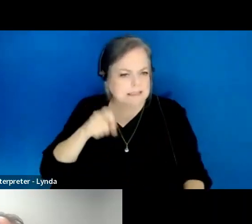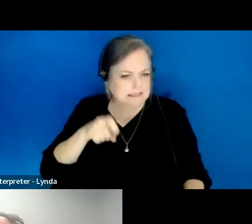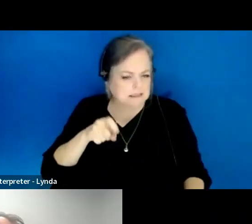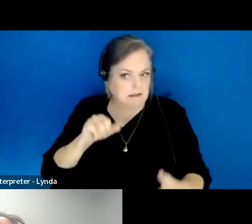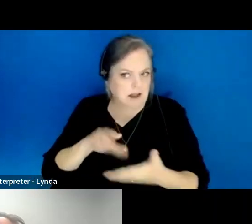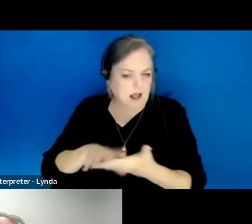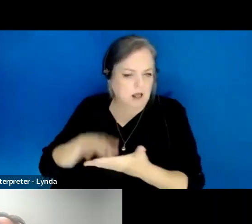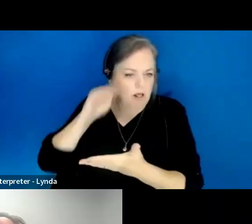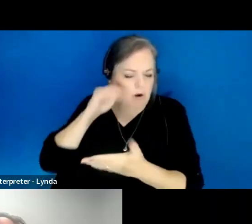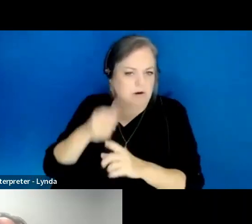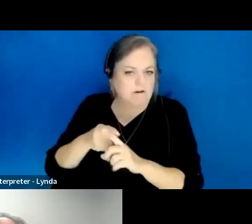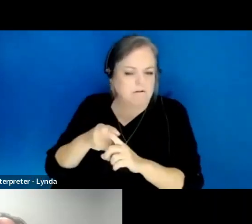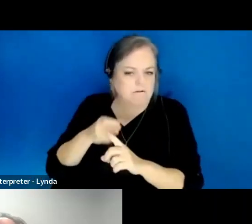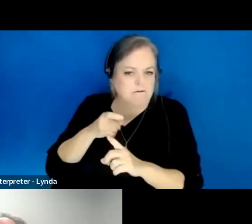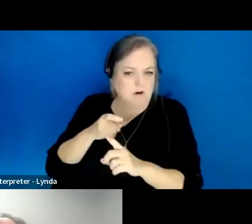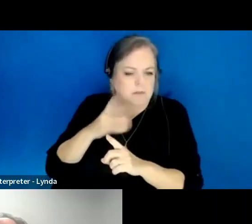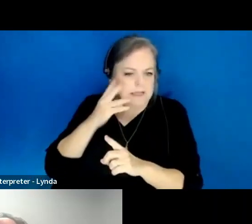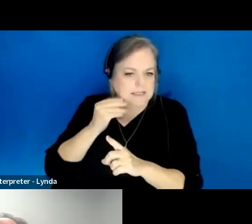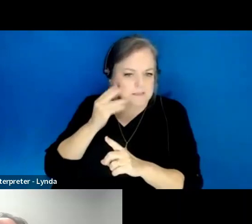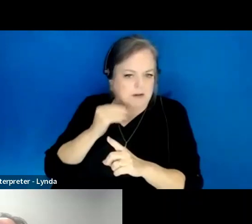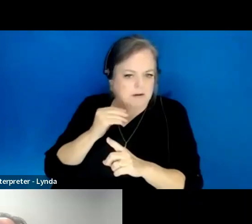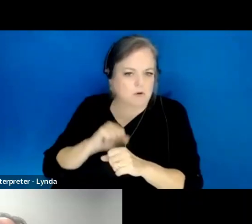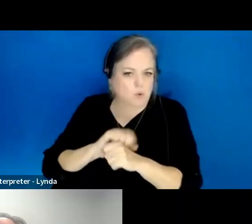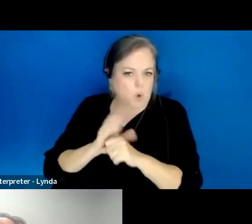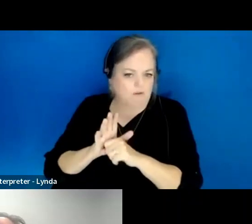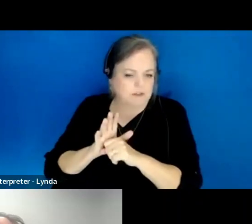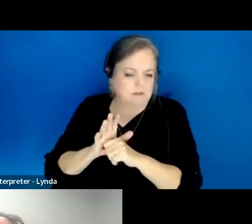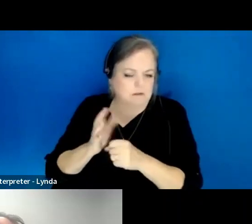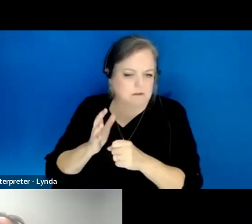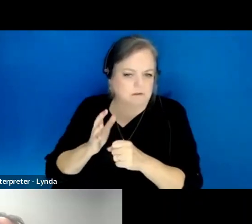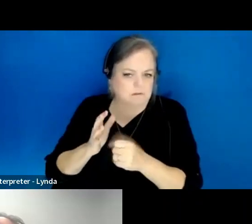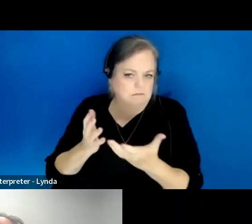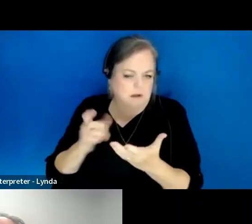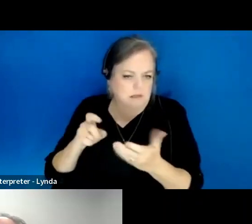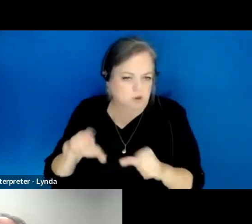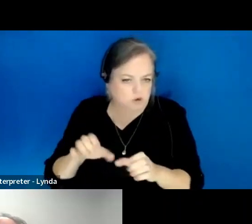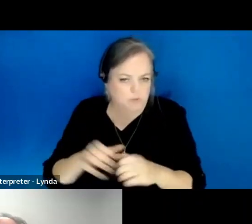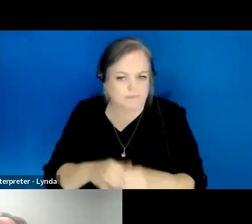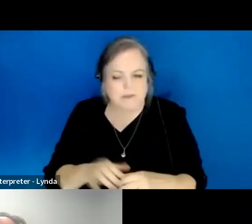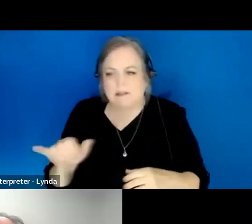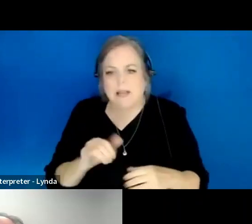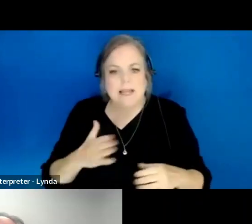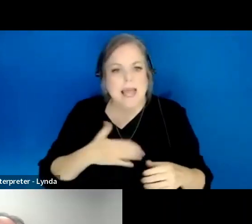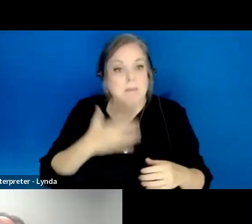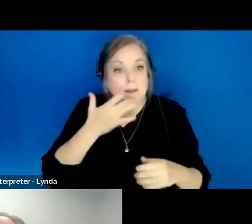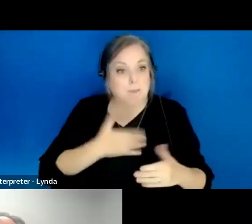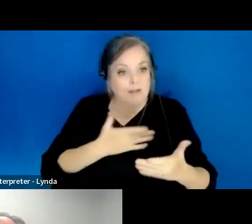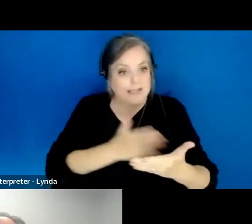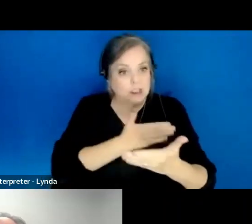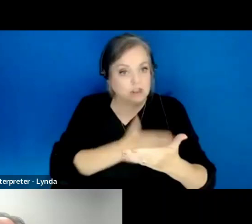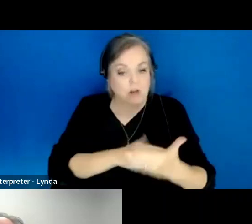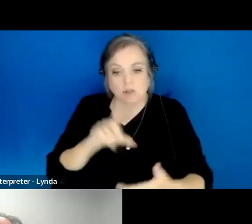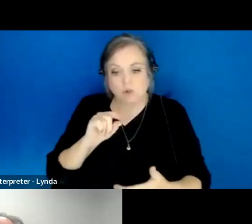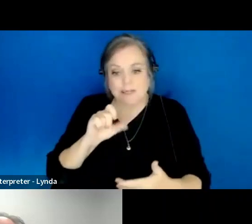learned from the experience of COVID times that I needed to do, like the happy birthday song, 20 seconds,